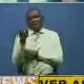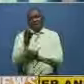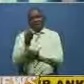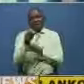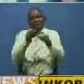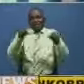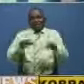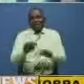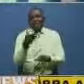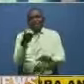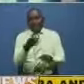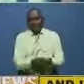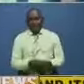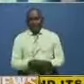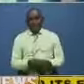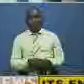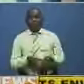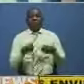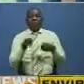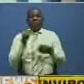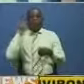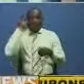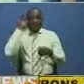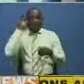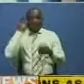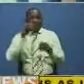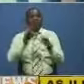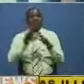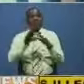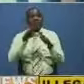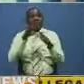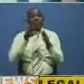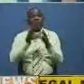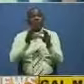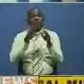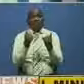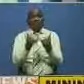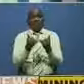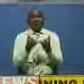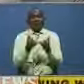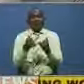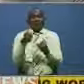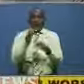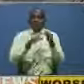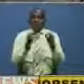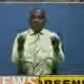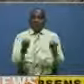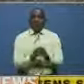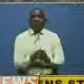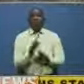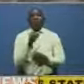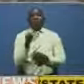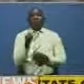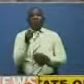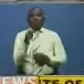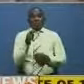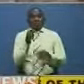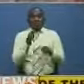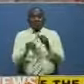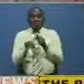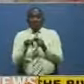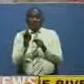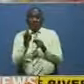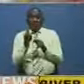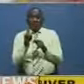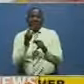no yeja yede ma Chinese for city market no ankase emu bi nsi down. So, if you can't locate your